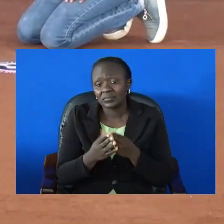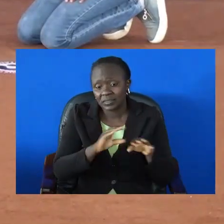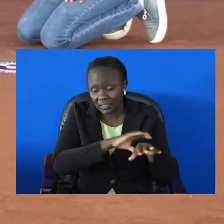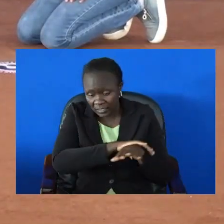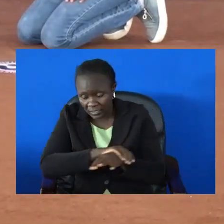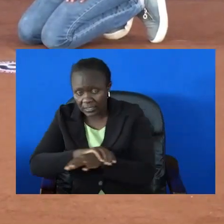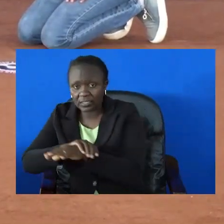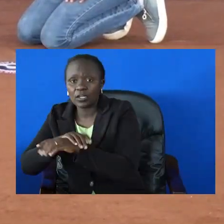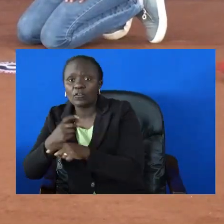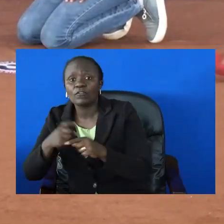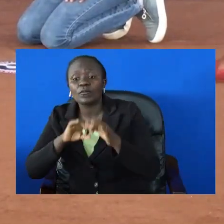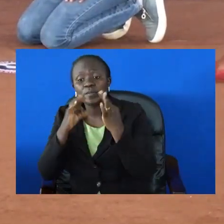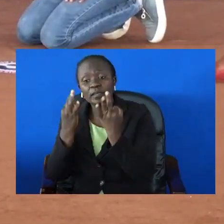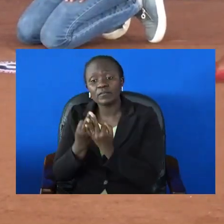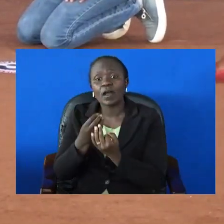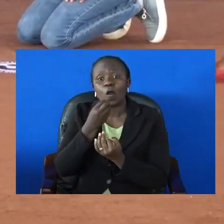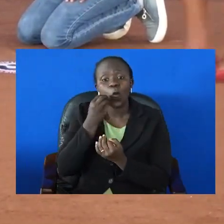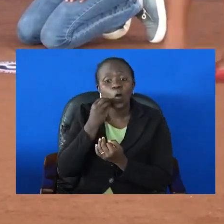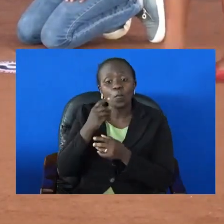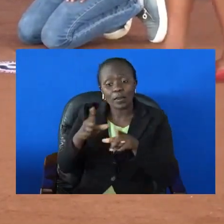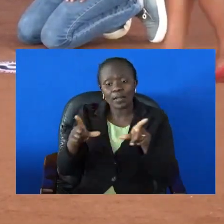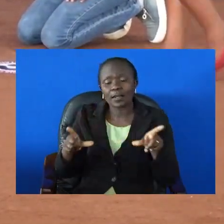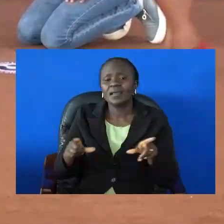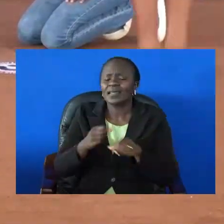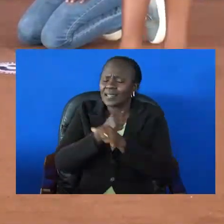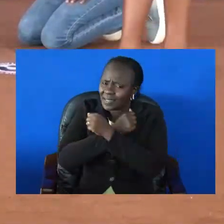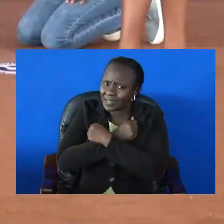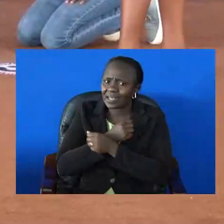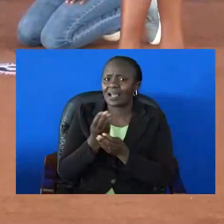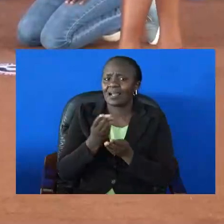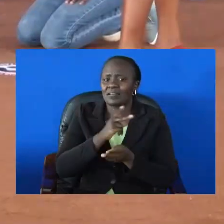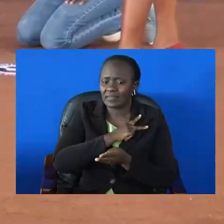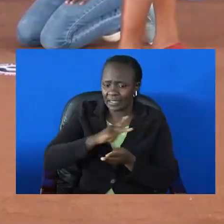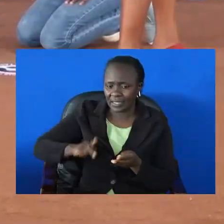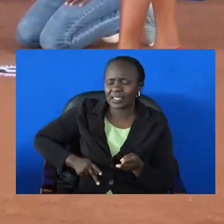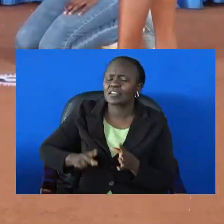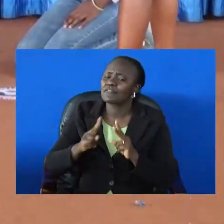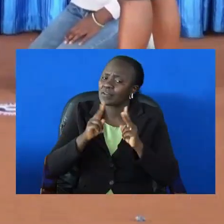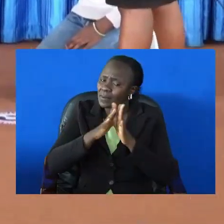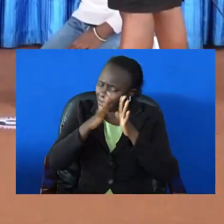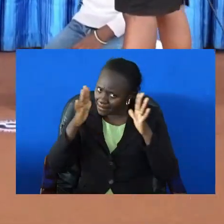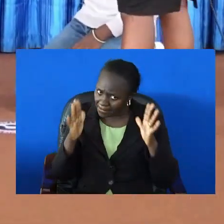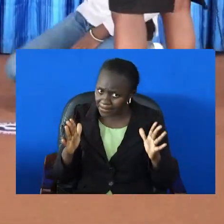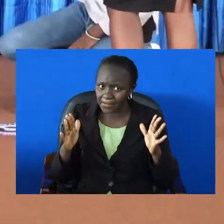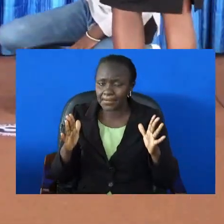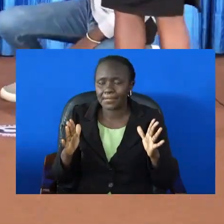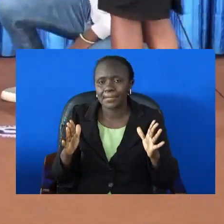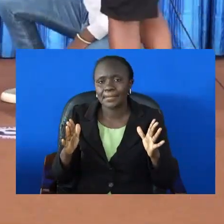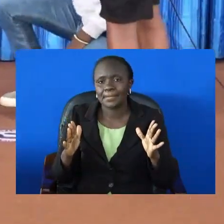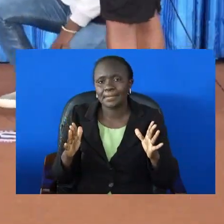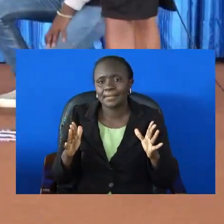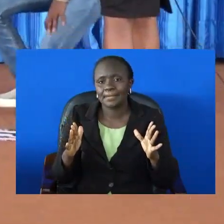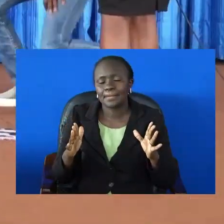taken away from her family and homeland, she loved Naaman and his wife very, very much.